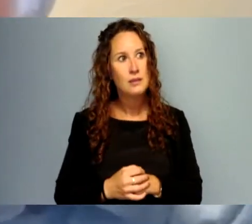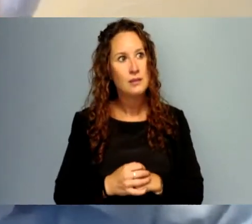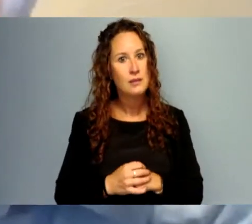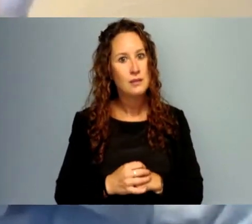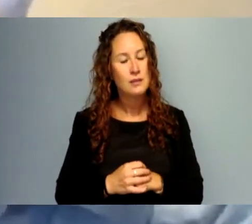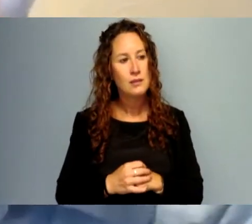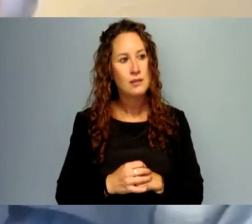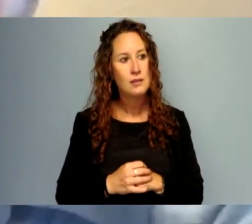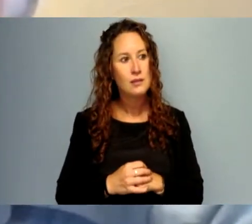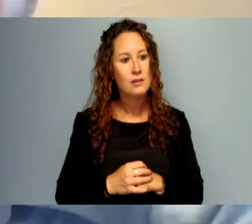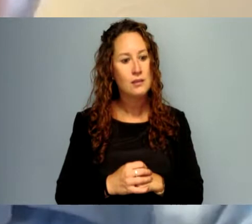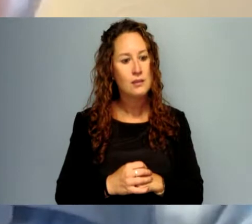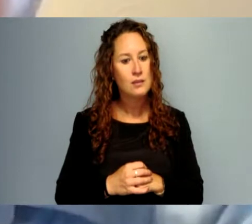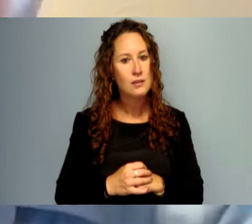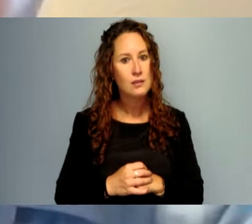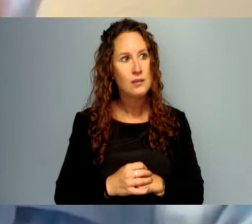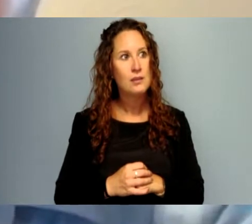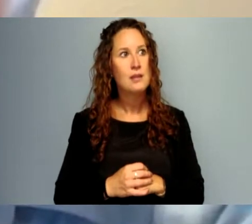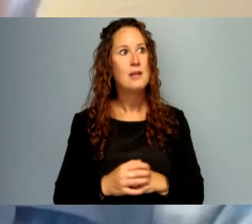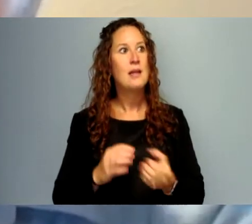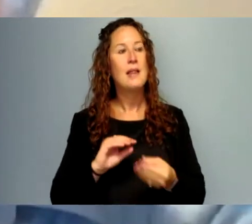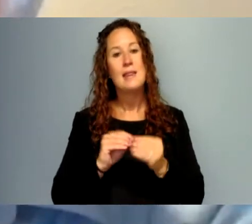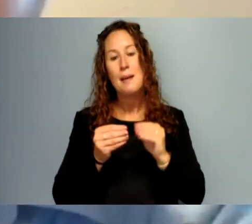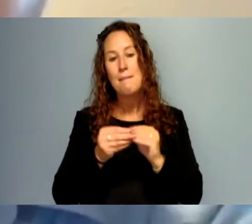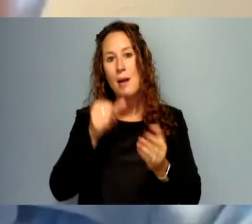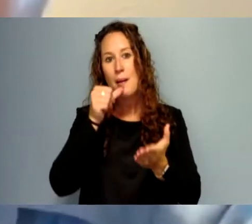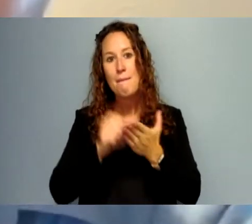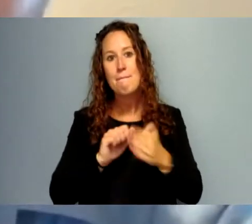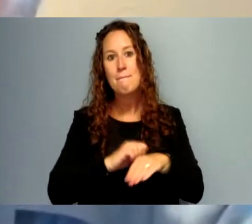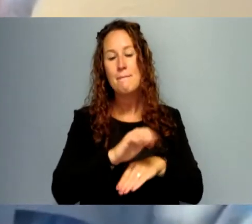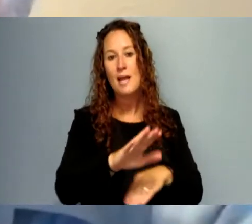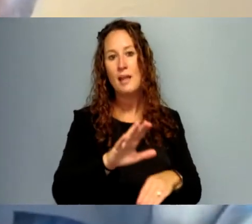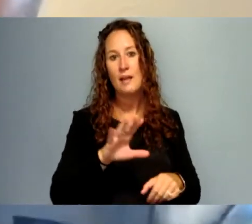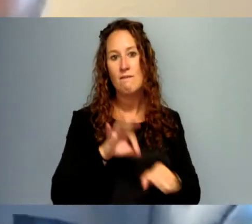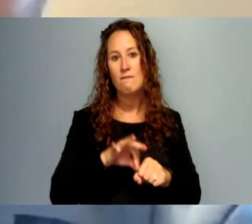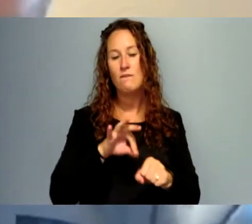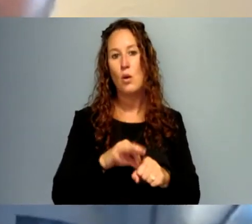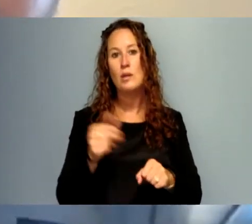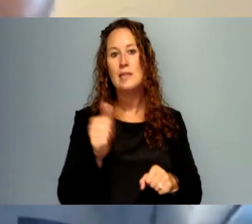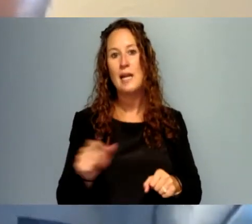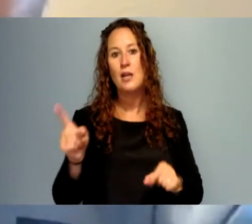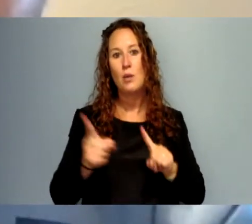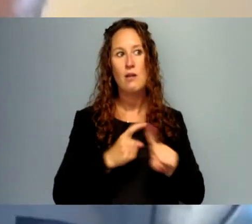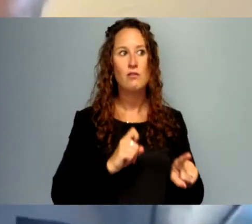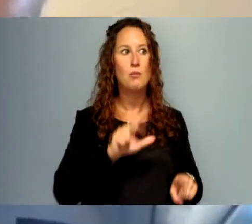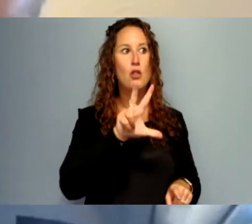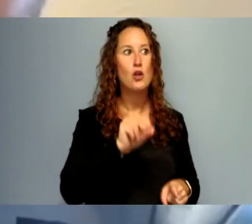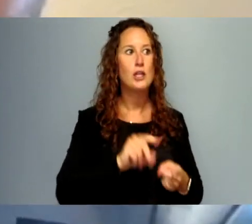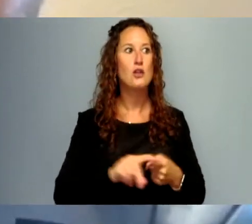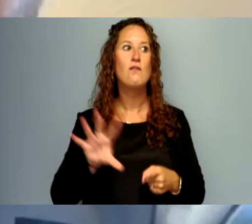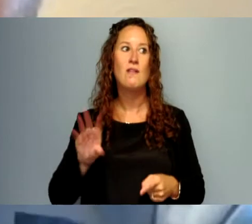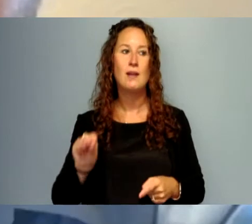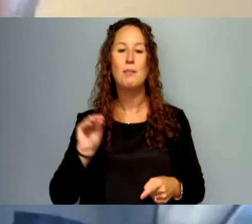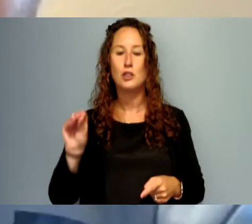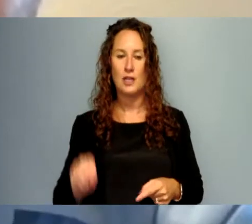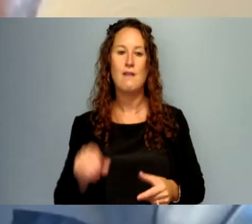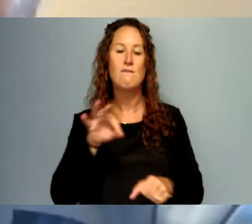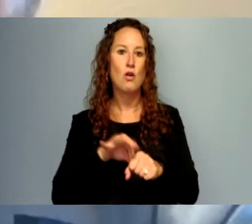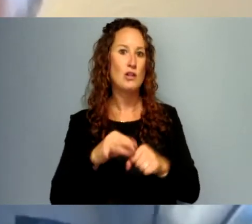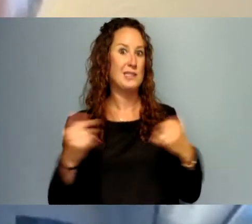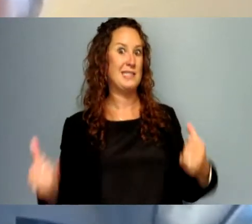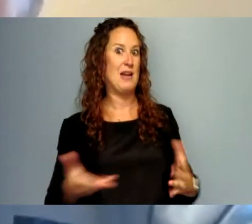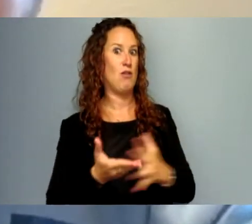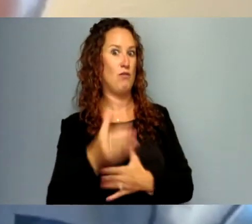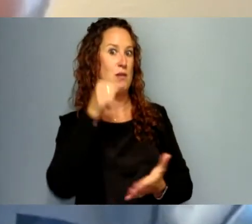With the amount of mail-in voting that we have now, we've seen anywhere from 30 to 50% of voters voting by mail, and it's just